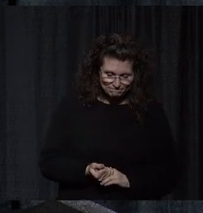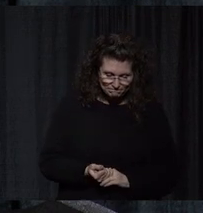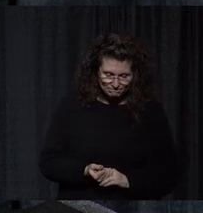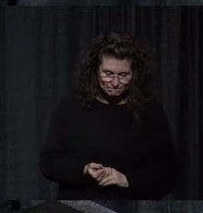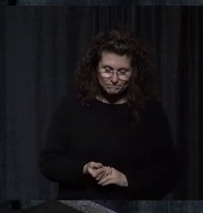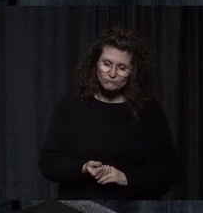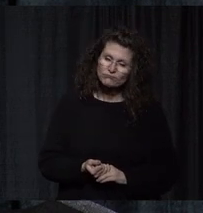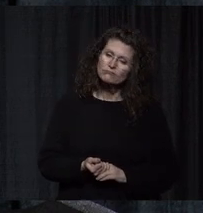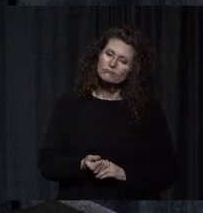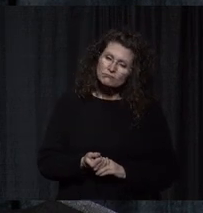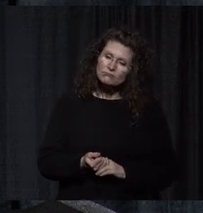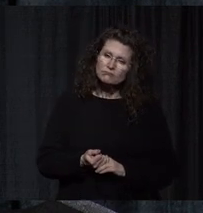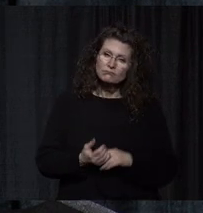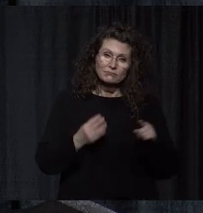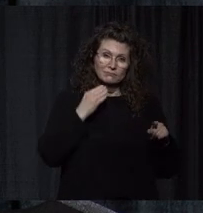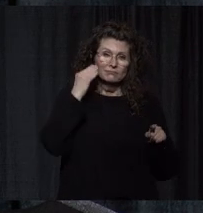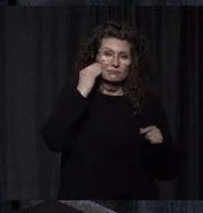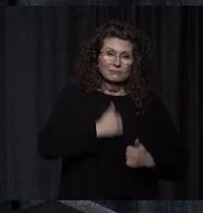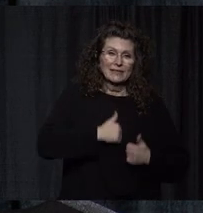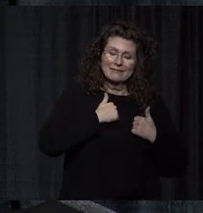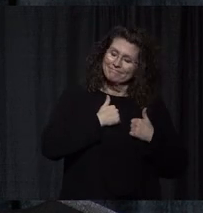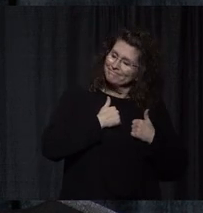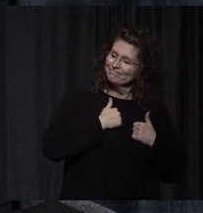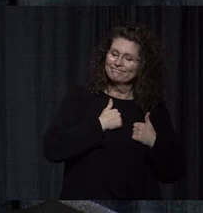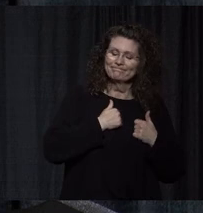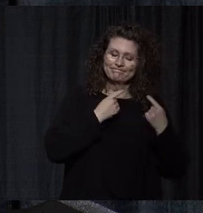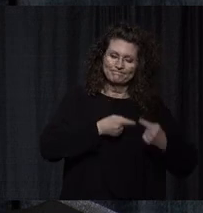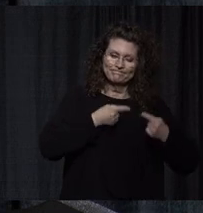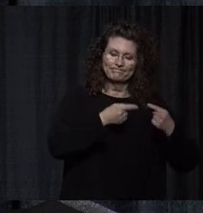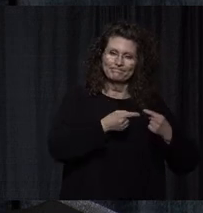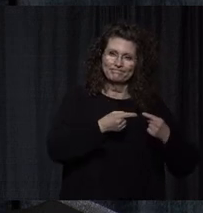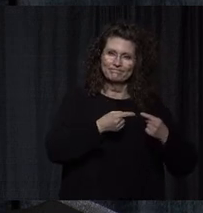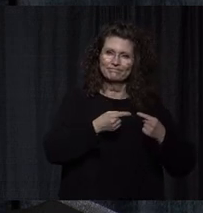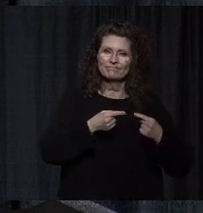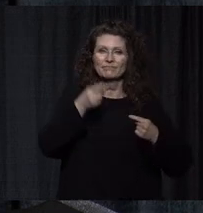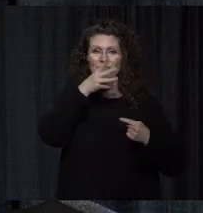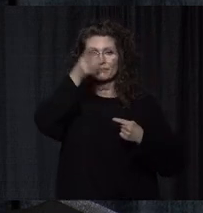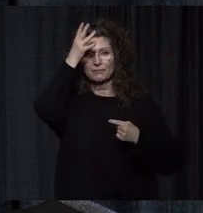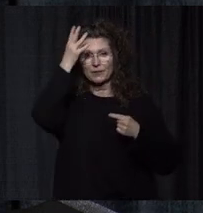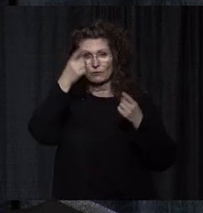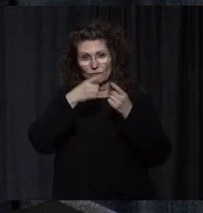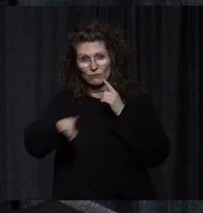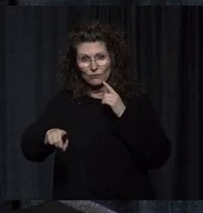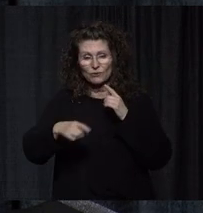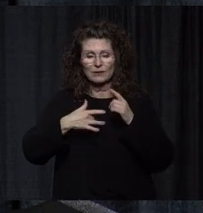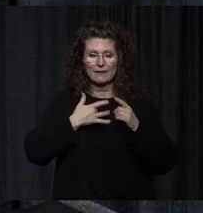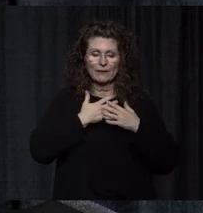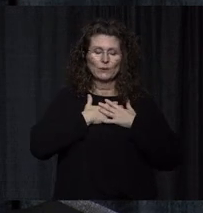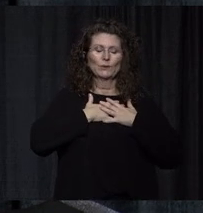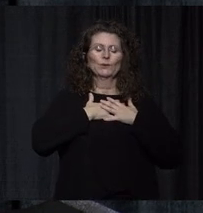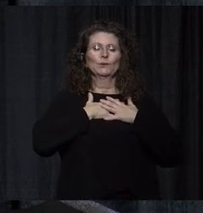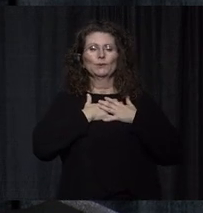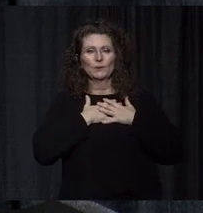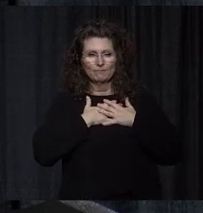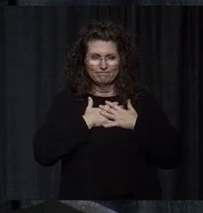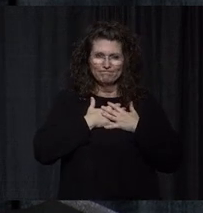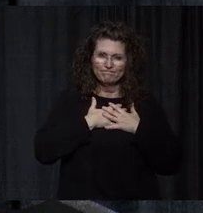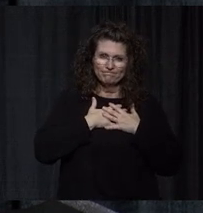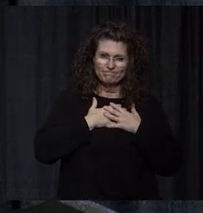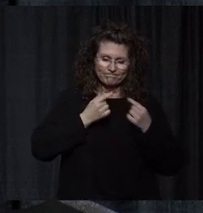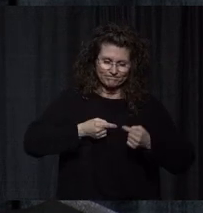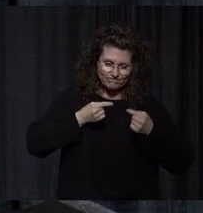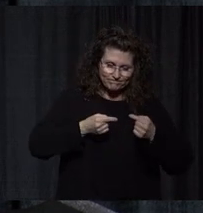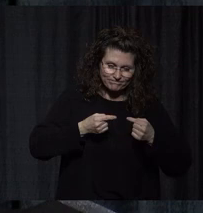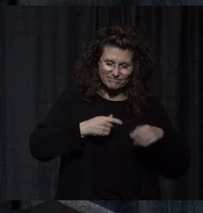been going well at home. The pain of my parents' separation left me without an anchor. I left